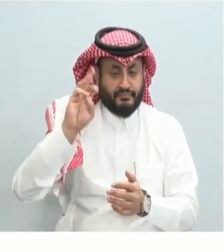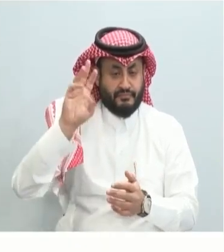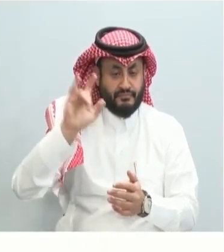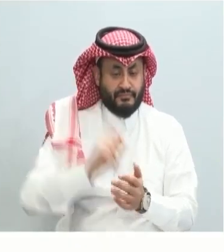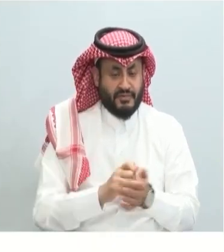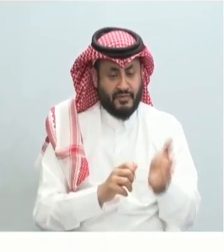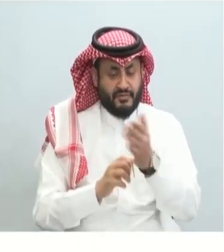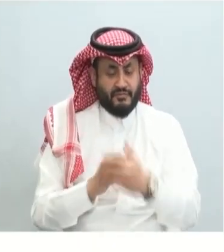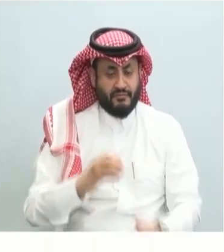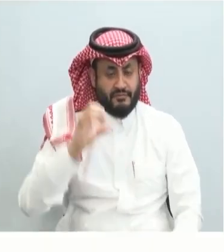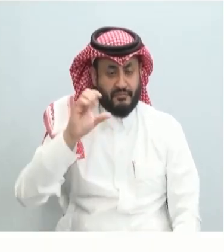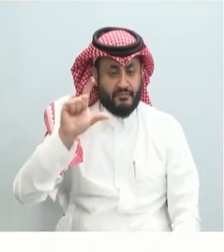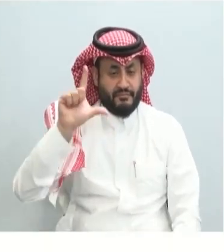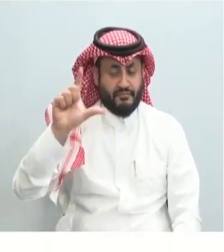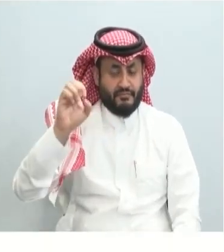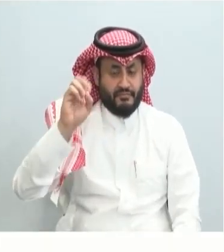Cloudy,